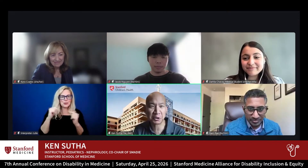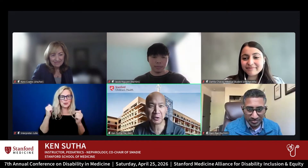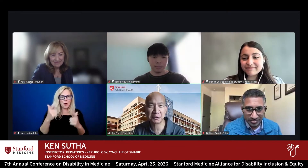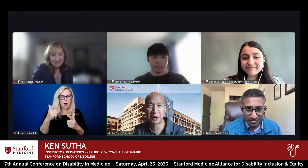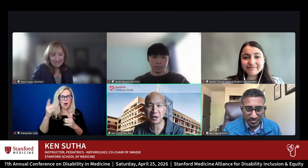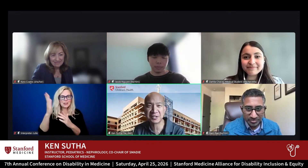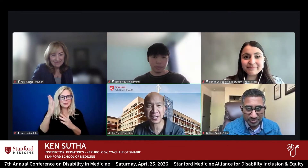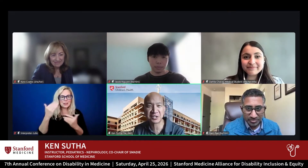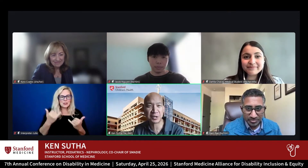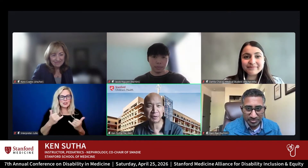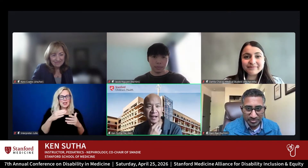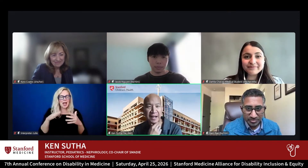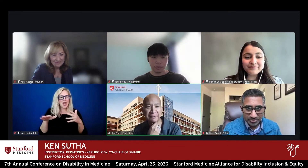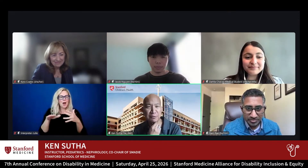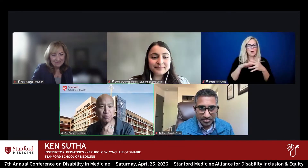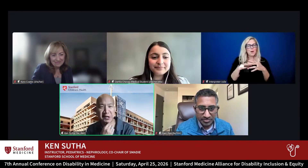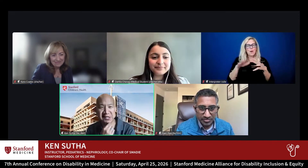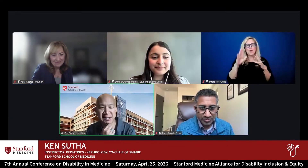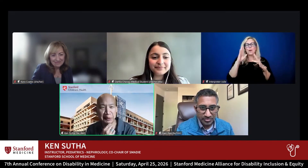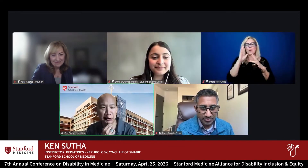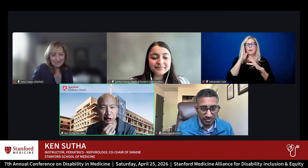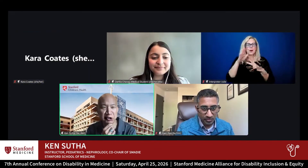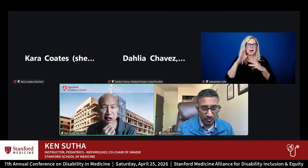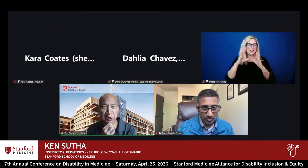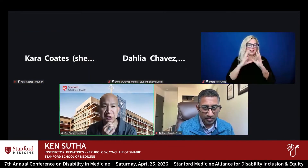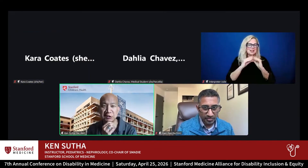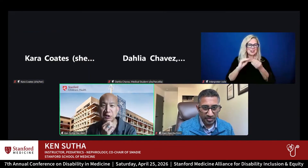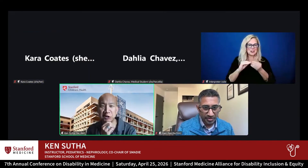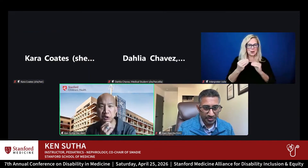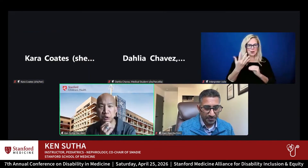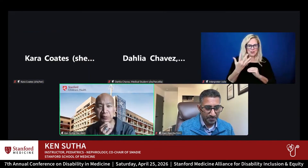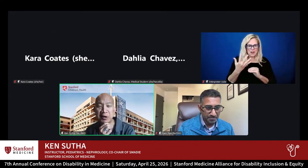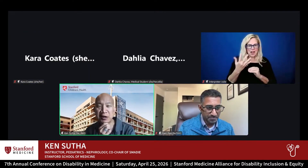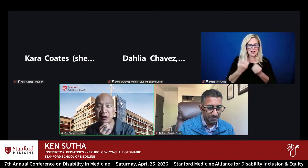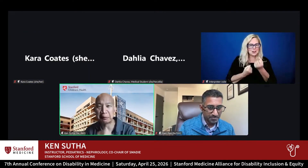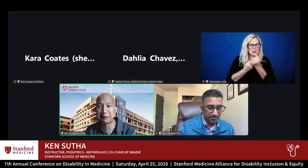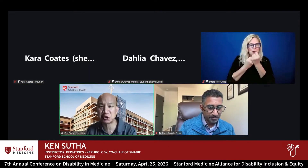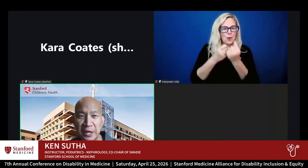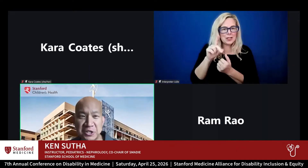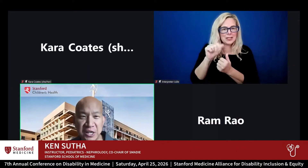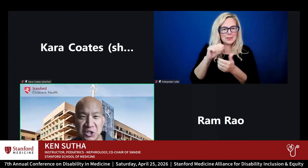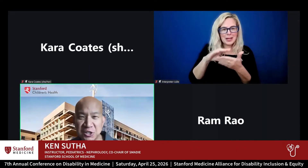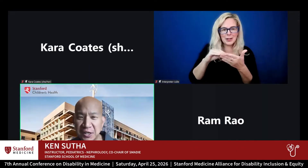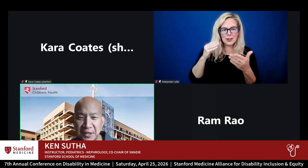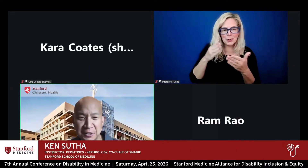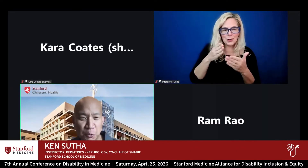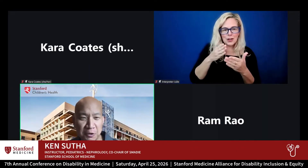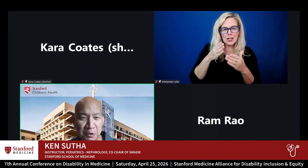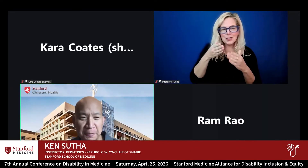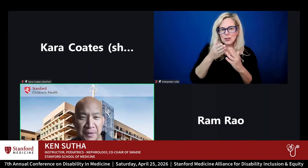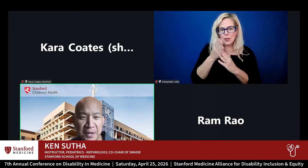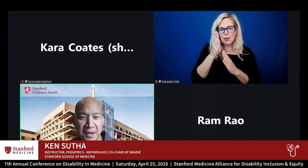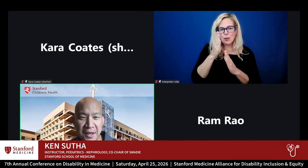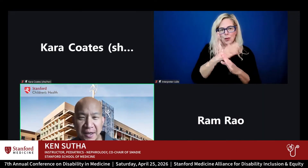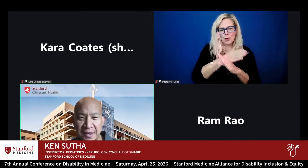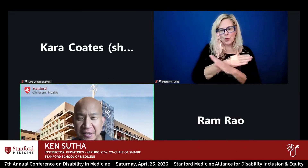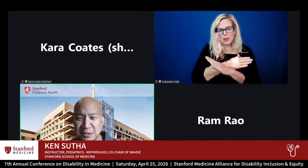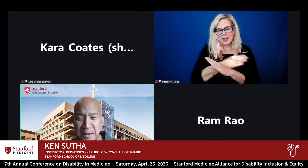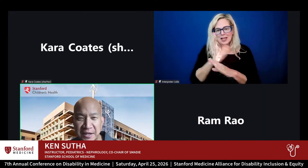Next, we'll go to our session number 5, supporting disabled learners across the continuum of professional education. I'd like to